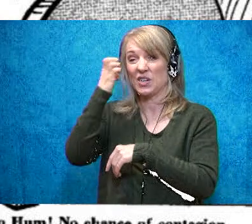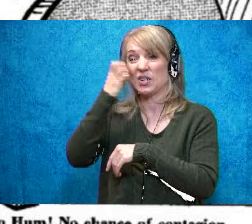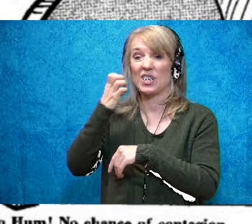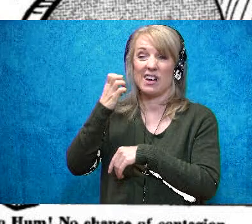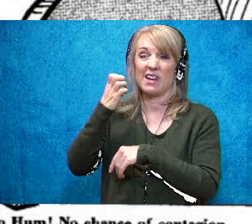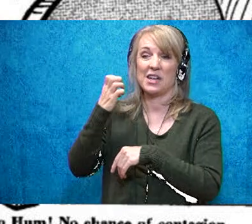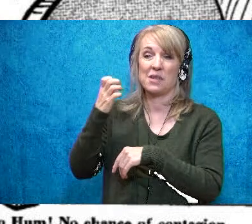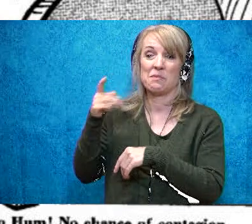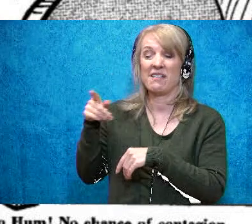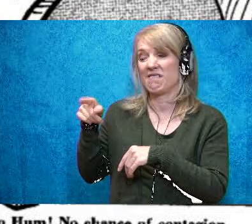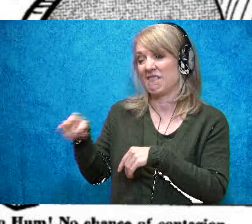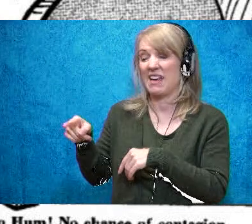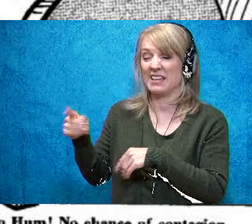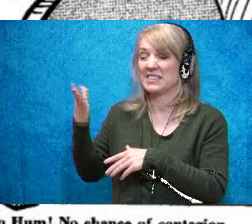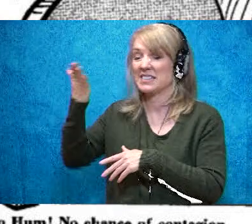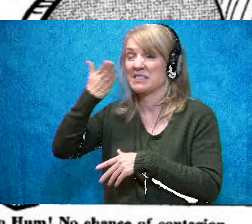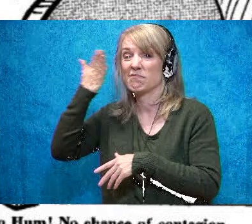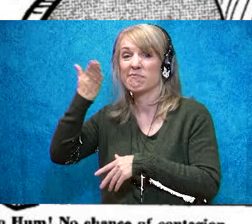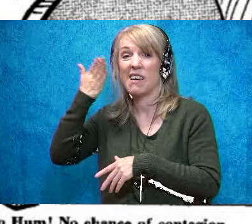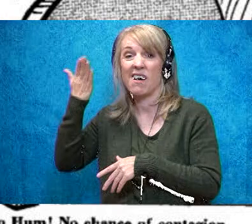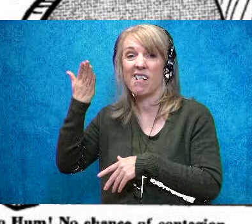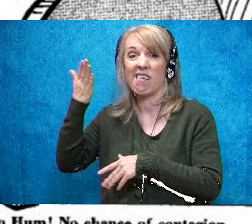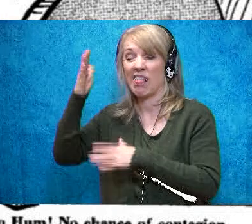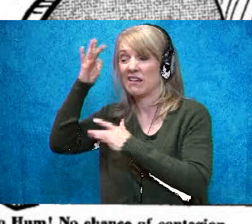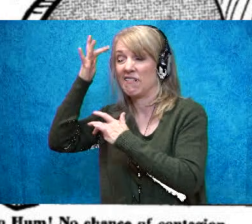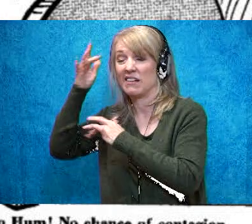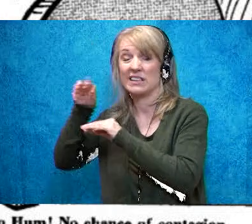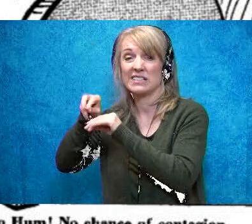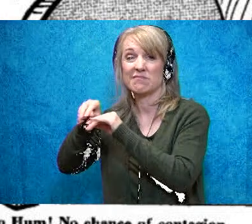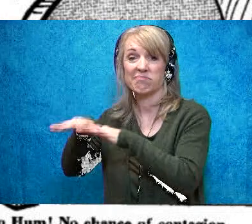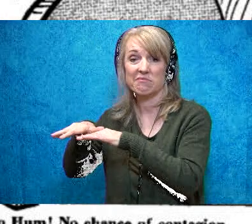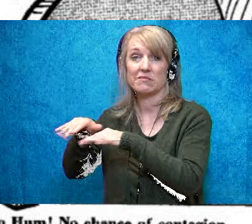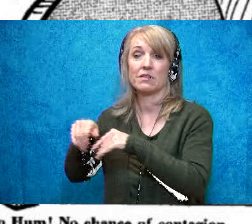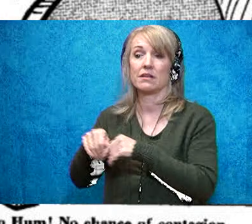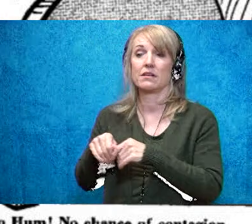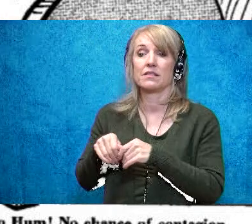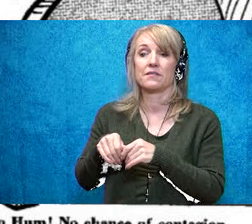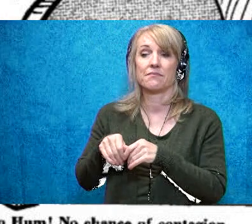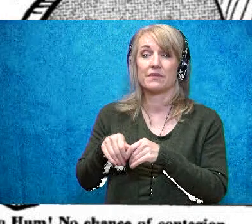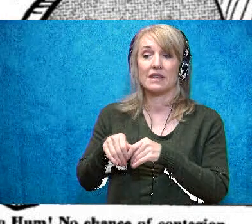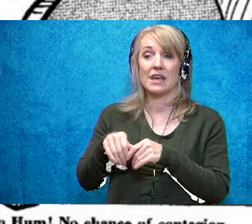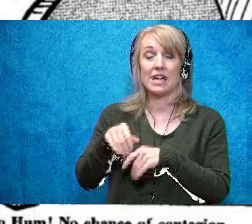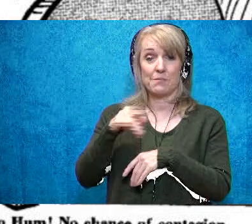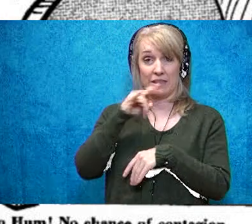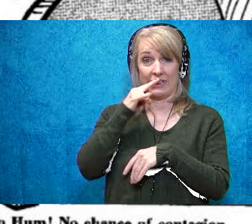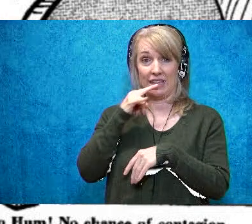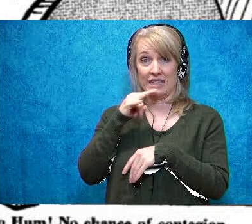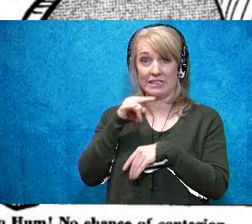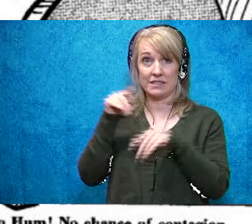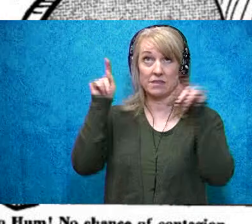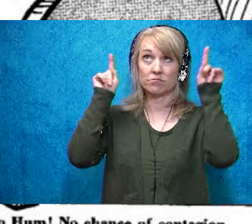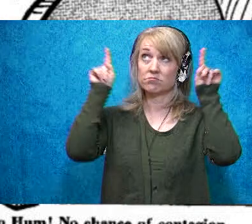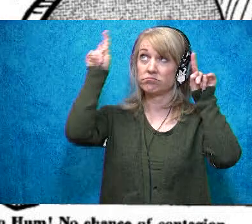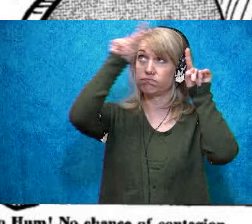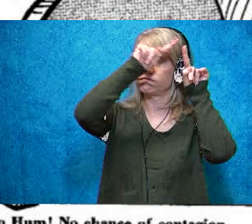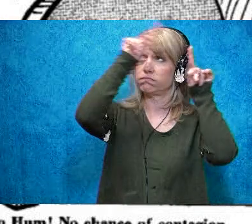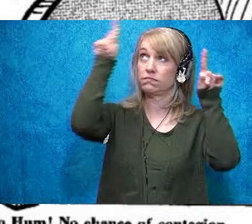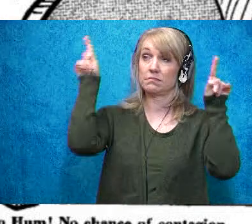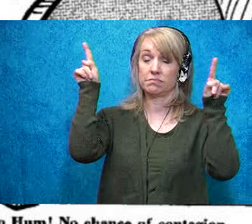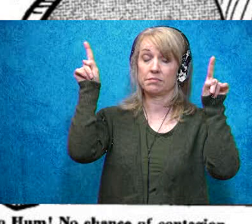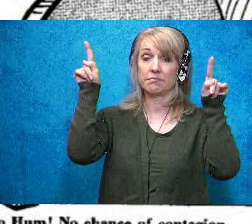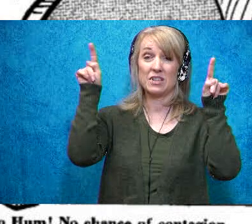or something. But if you look above each child, you have these labels. You have the Stalin itch. You have